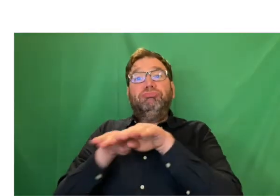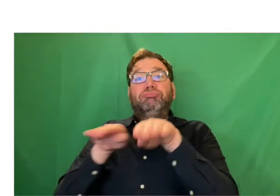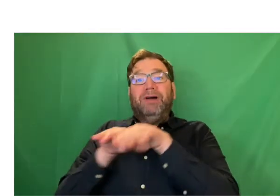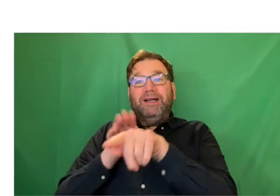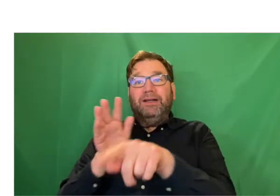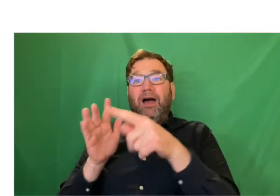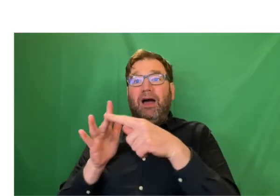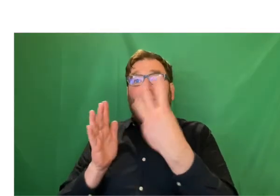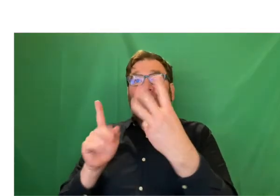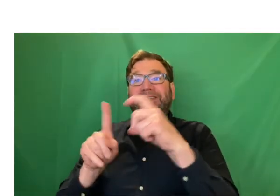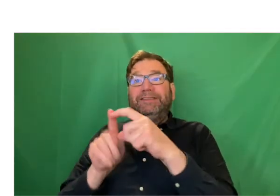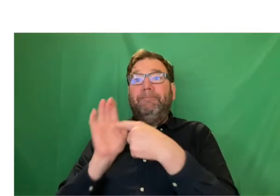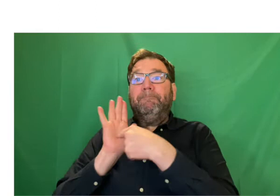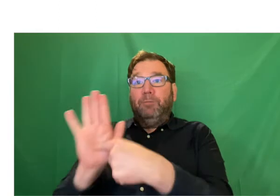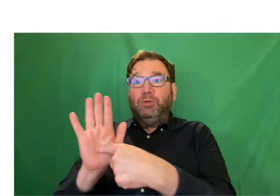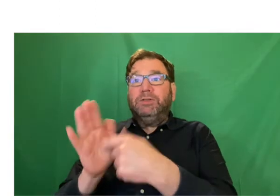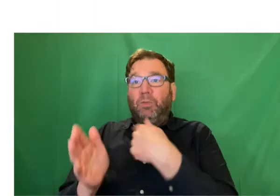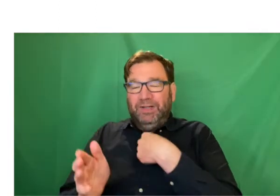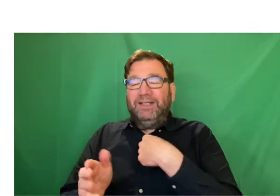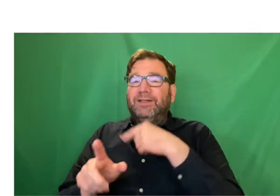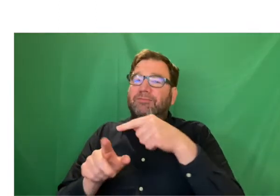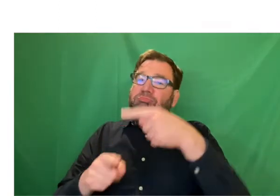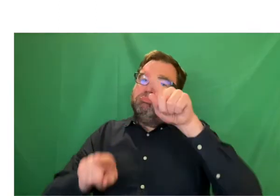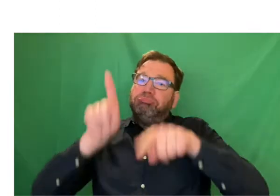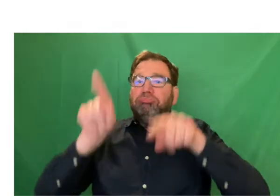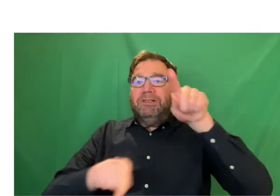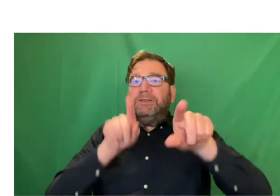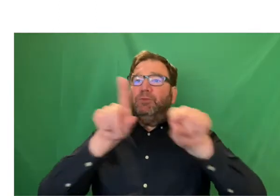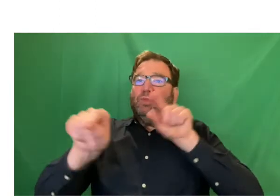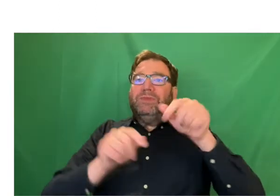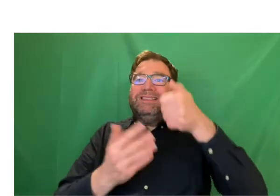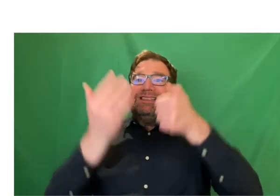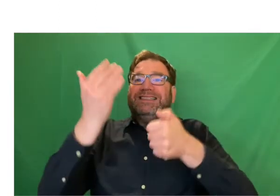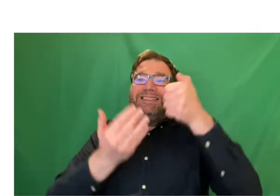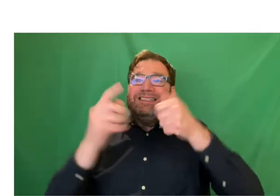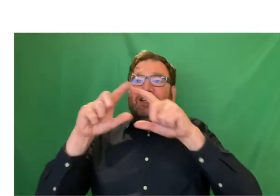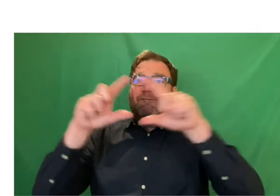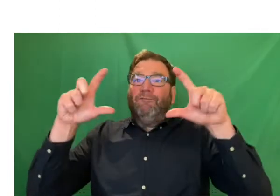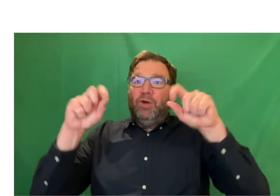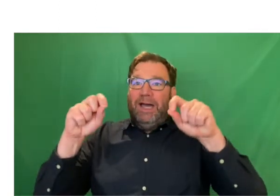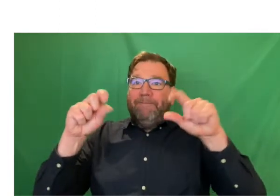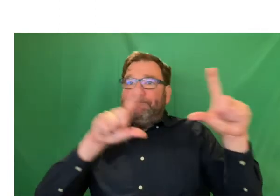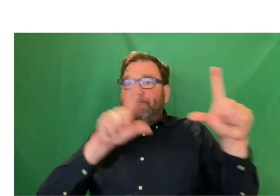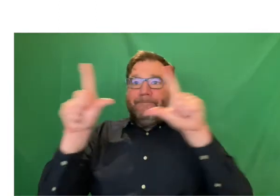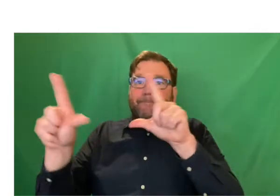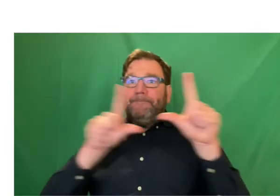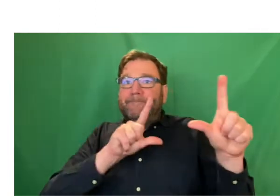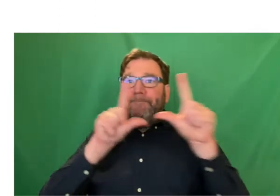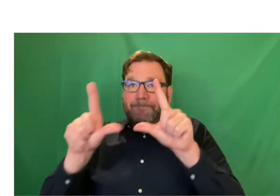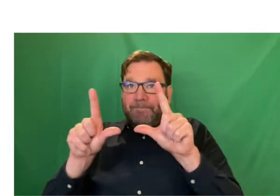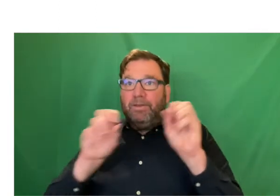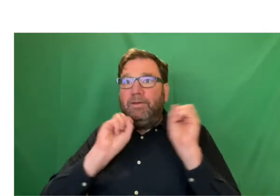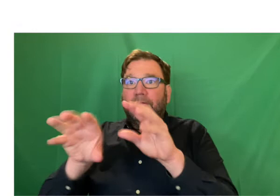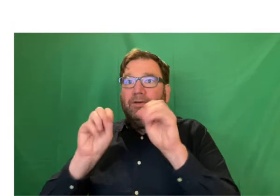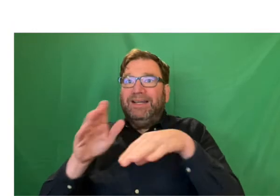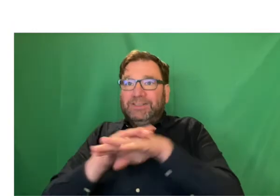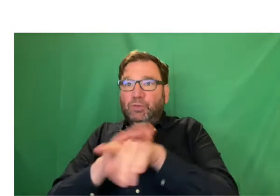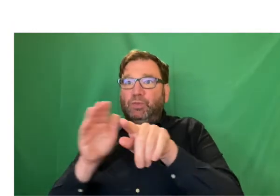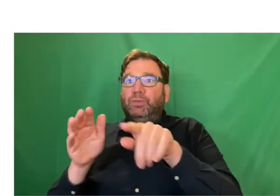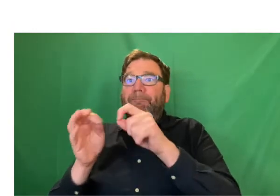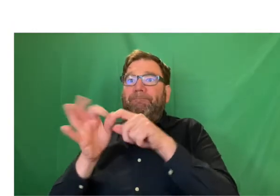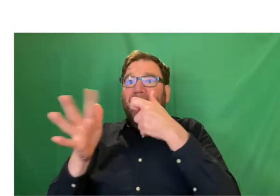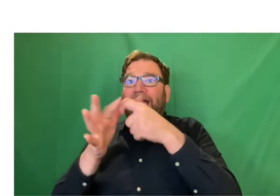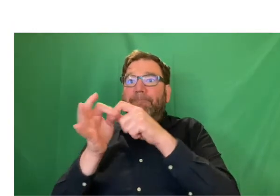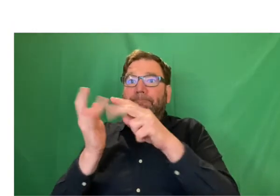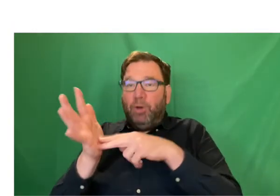model, we use a randomly chosen 16-frame input. These frames are fed into an I3D backbone which generates